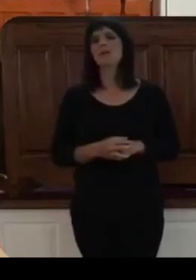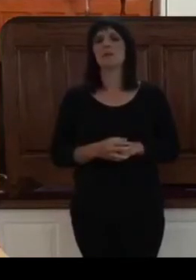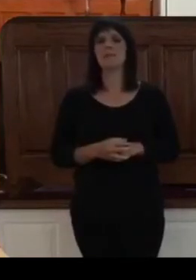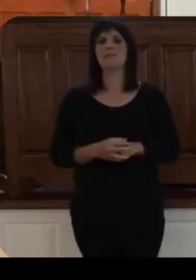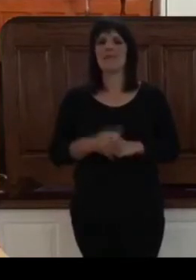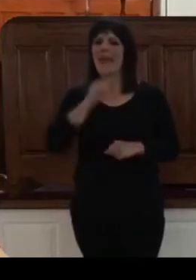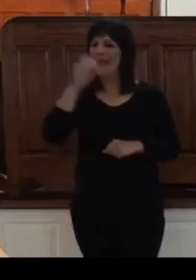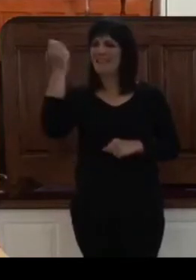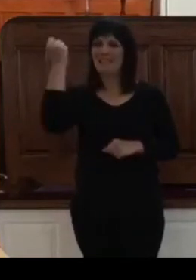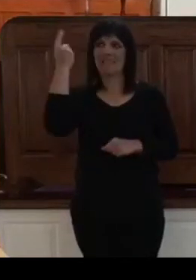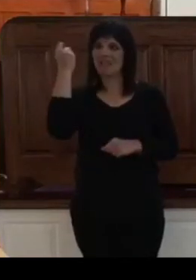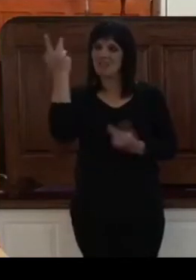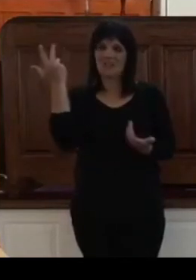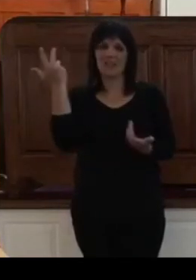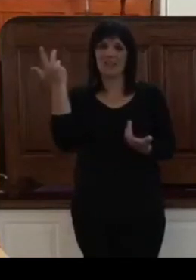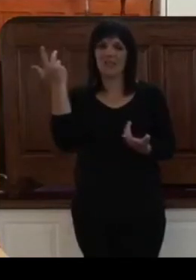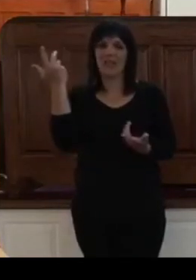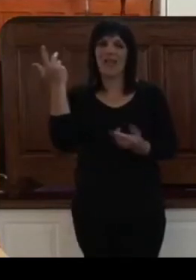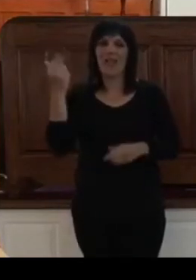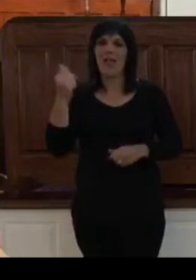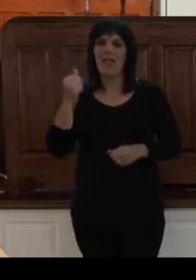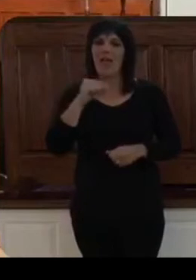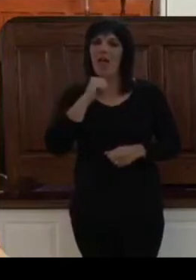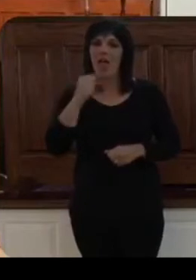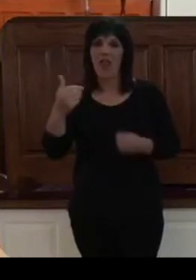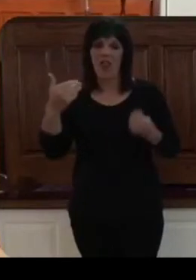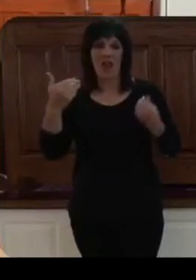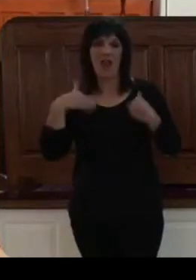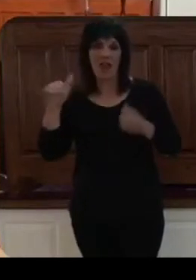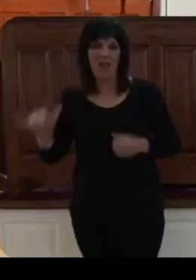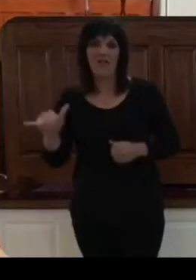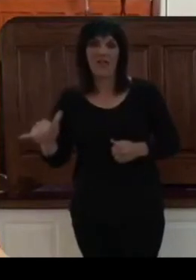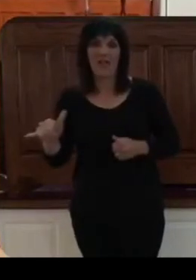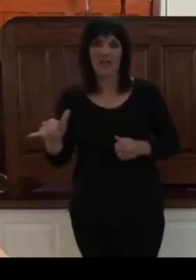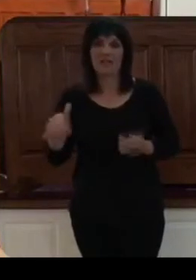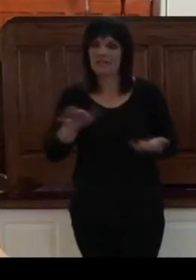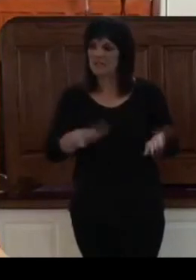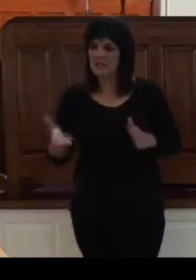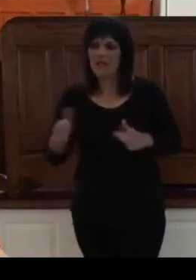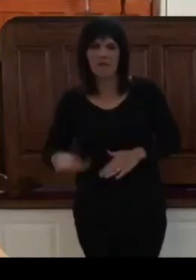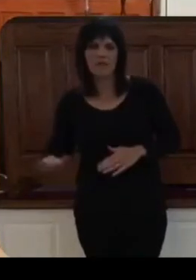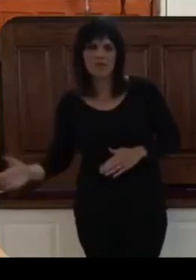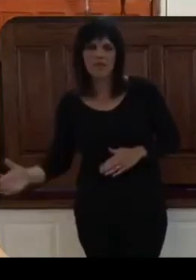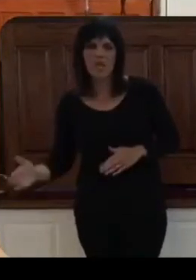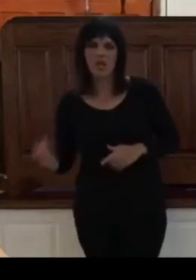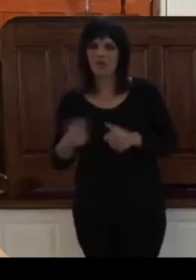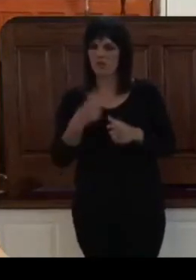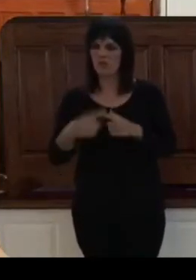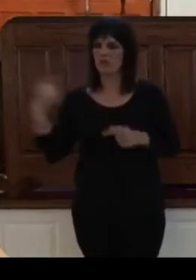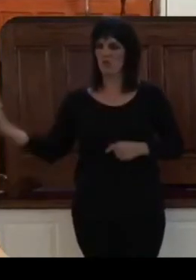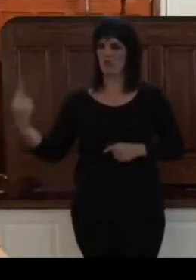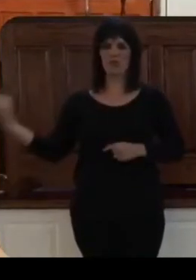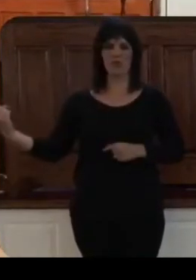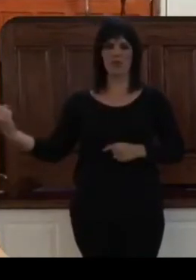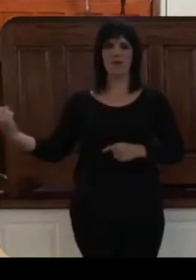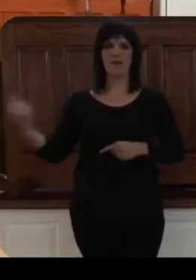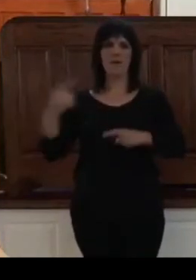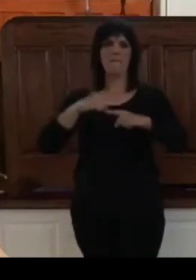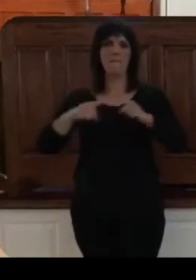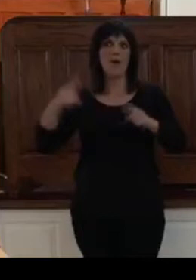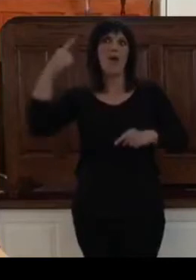one of those scenarios. I haven't had to go through, you know, the death of a child or being orphaned. But I thought of a